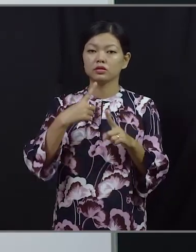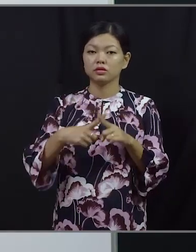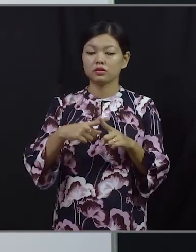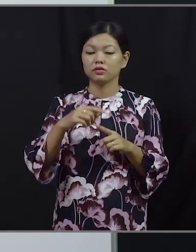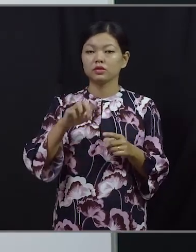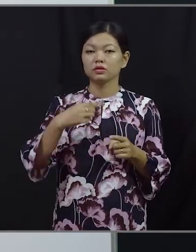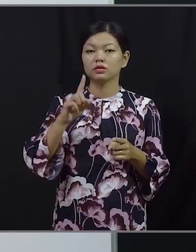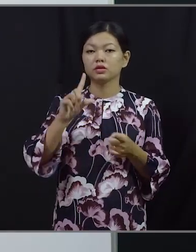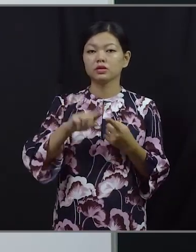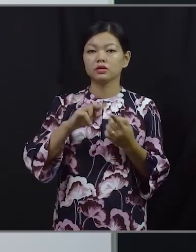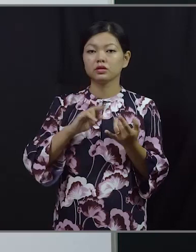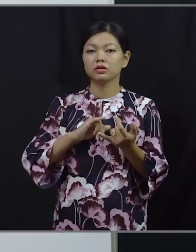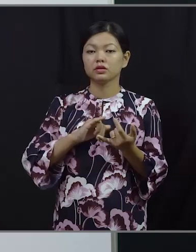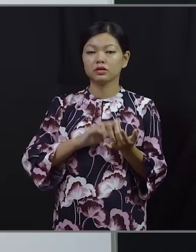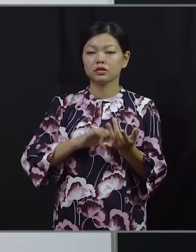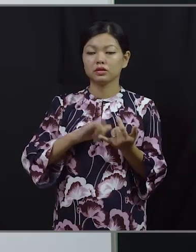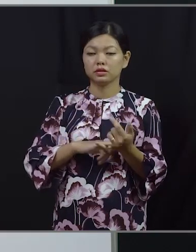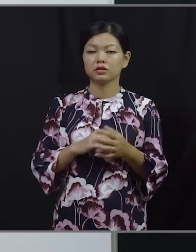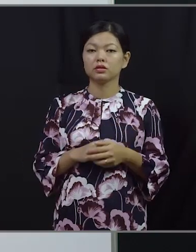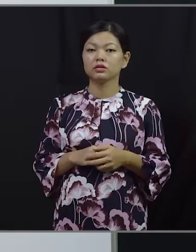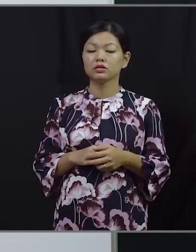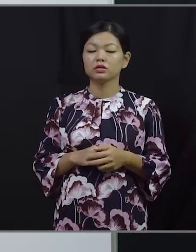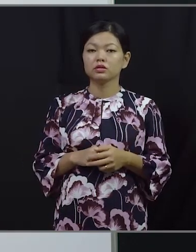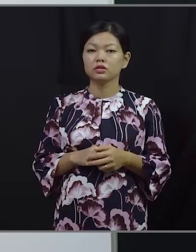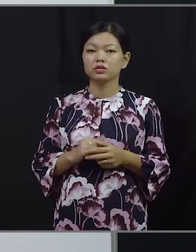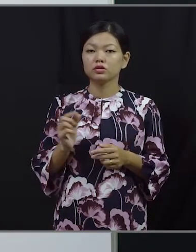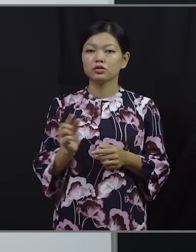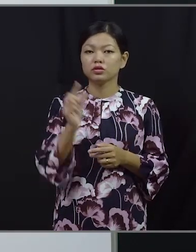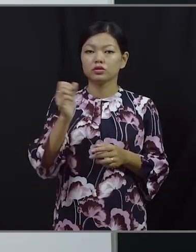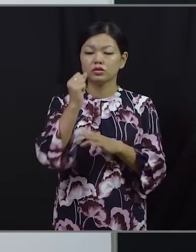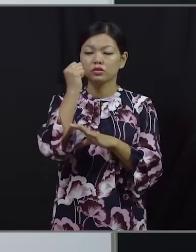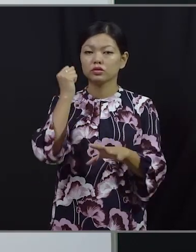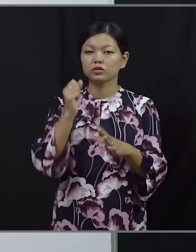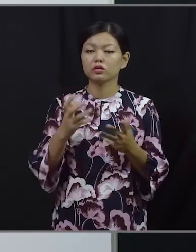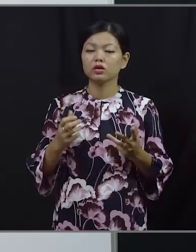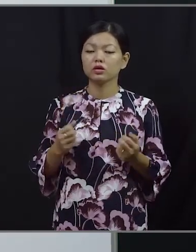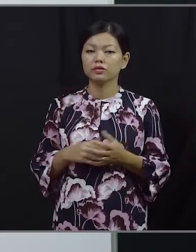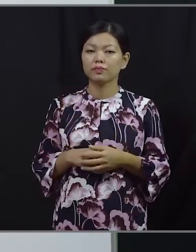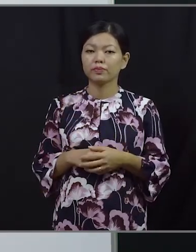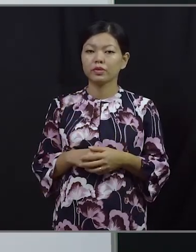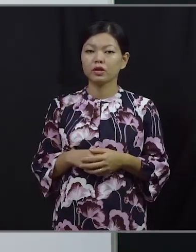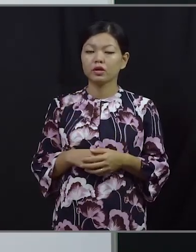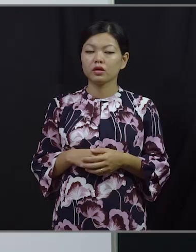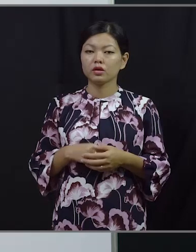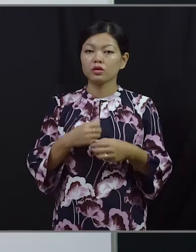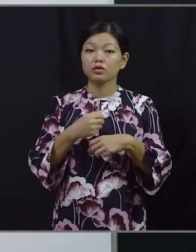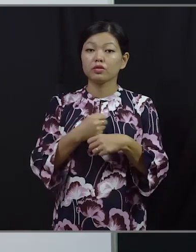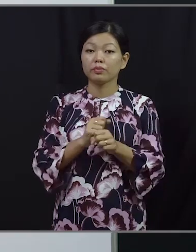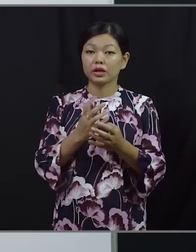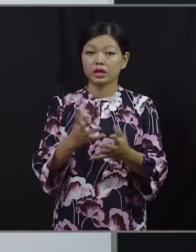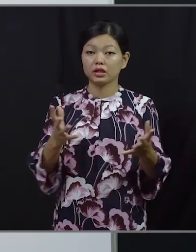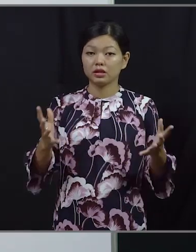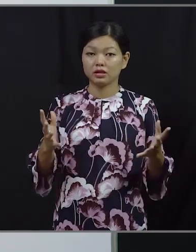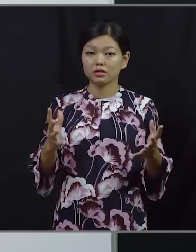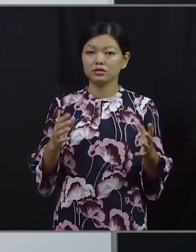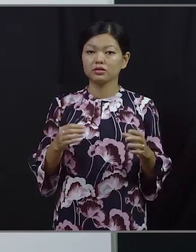a convex lens. So what is the use of microscope? What is the use of microscope? You already know, right? To observe or to visualize